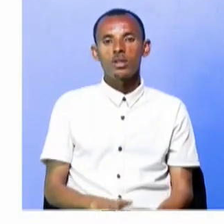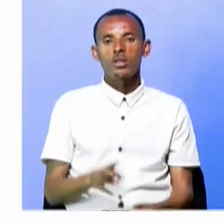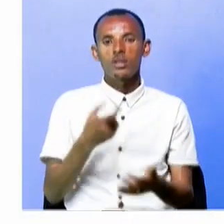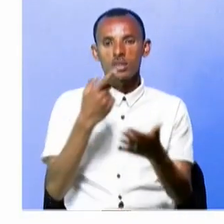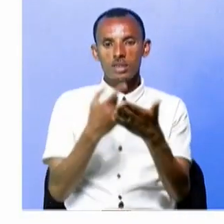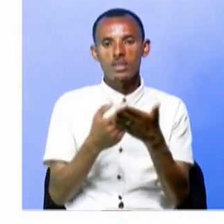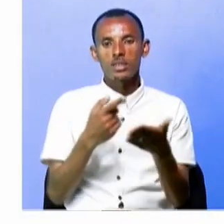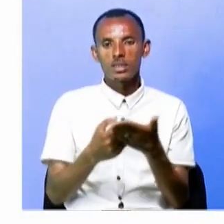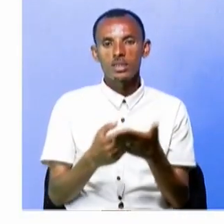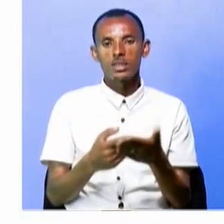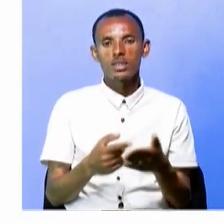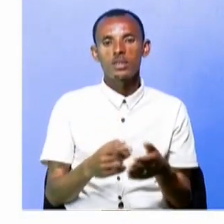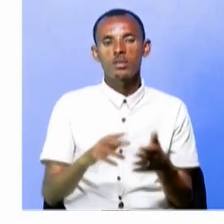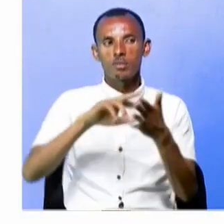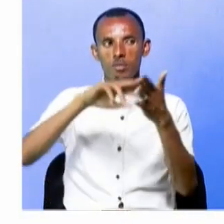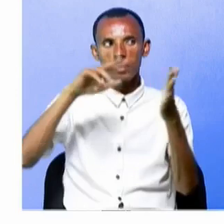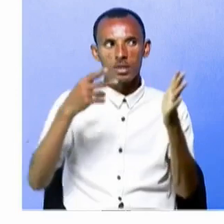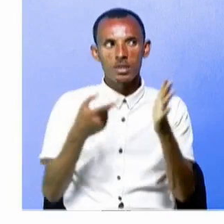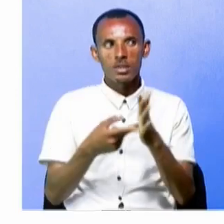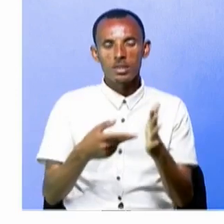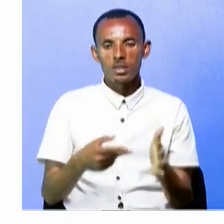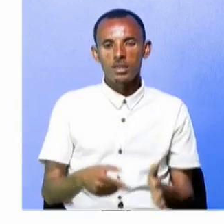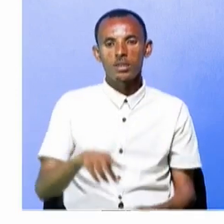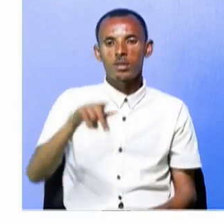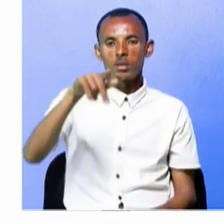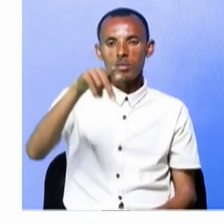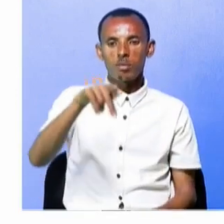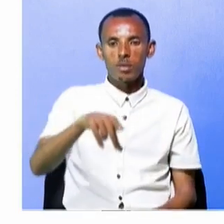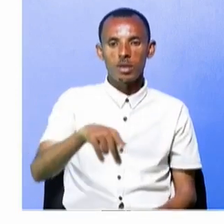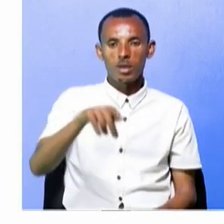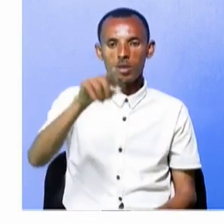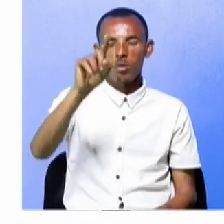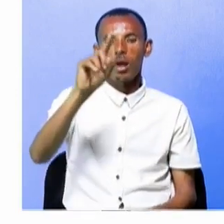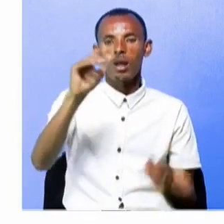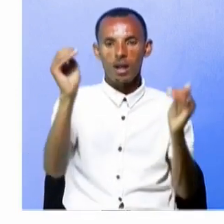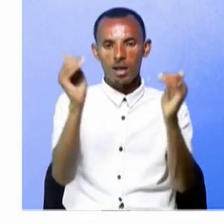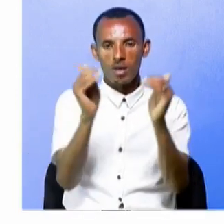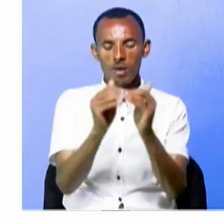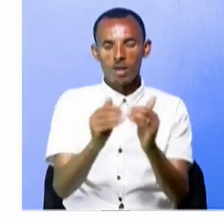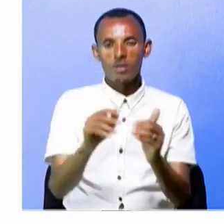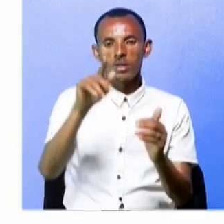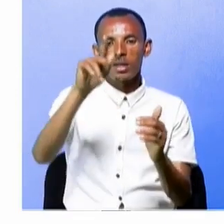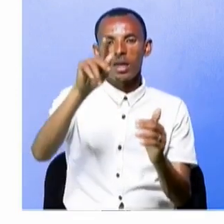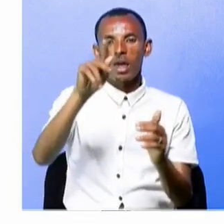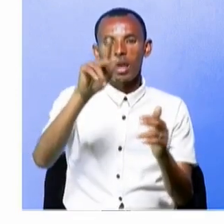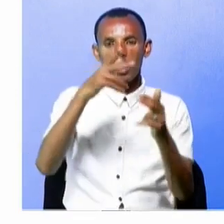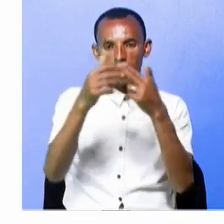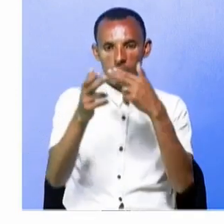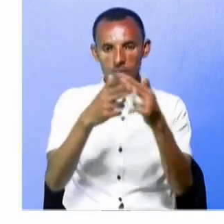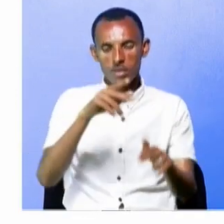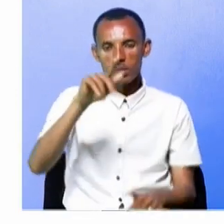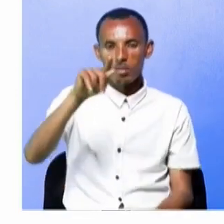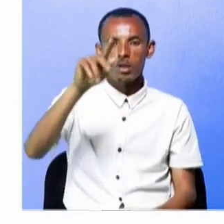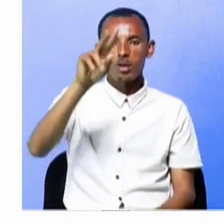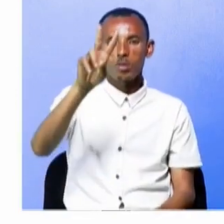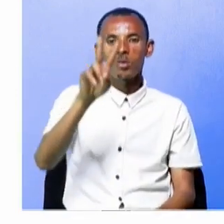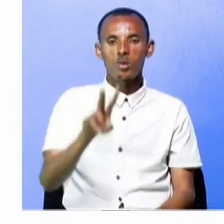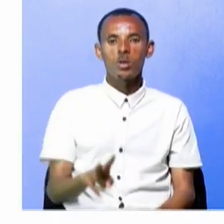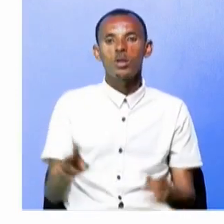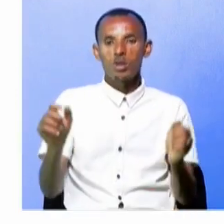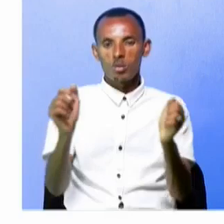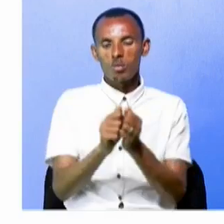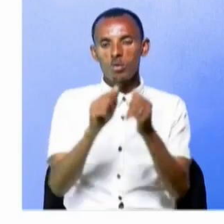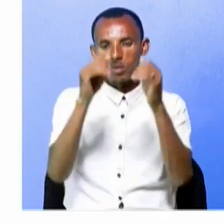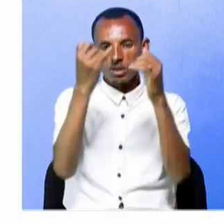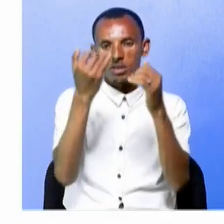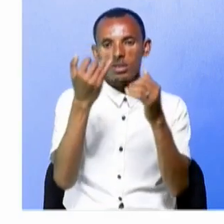this tells us P1 is equal to K times P2. Now divide both sides